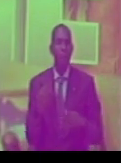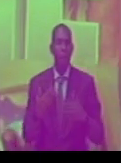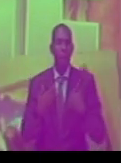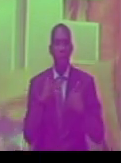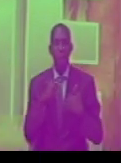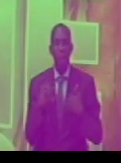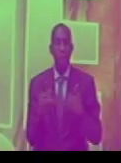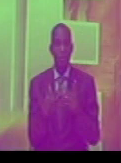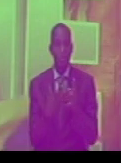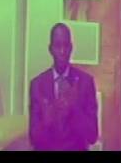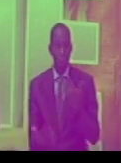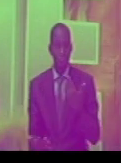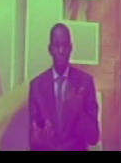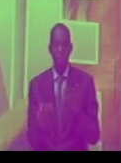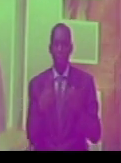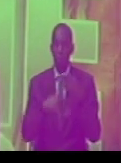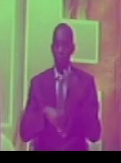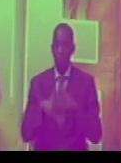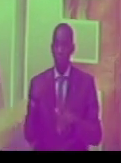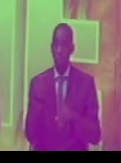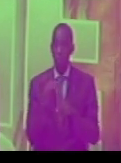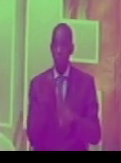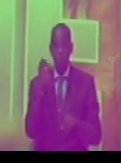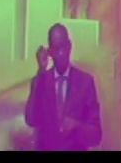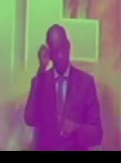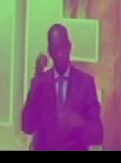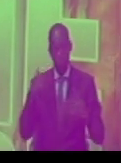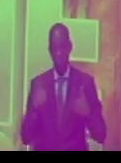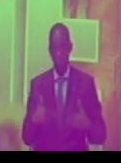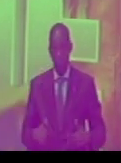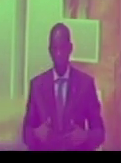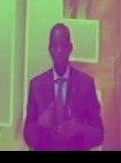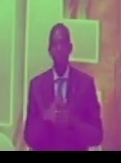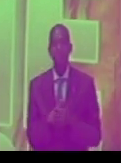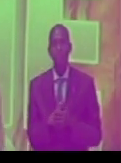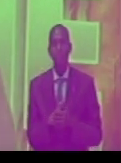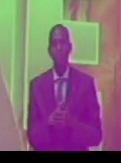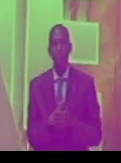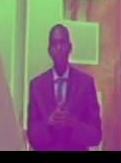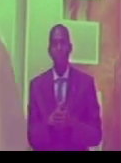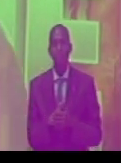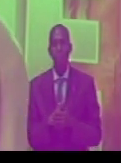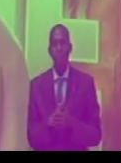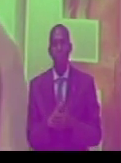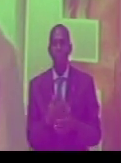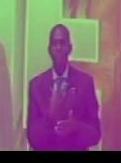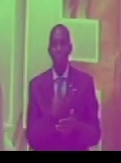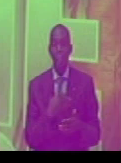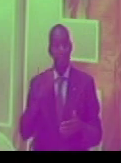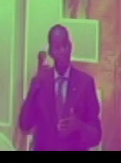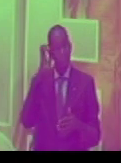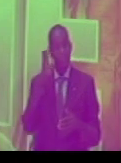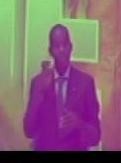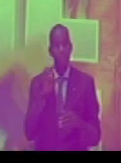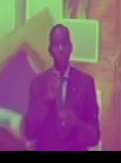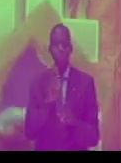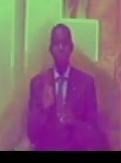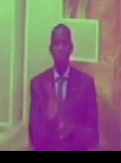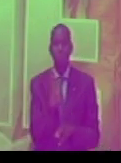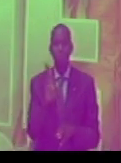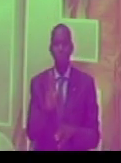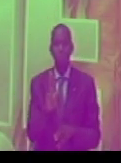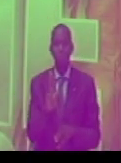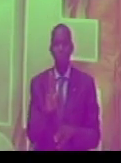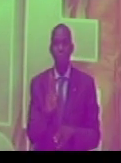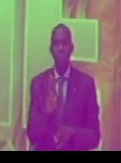i was passing that his blood was gushing out of my bubble and i even